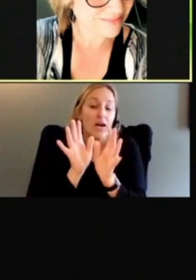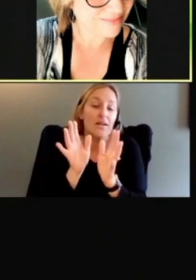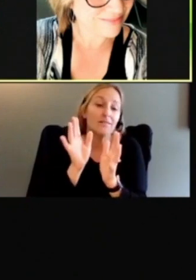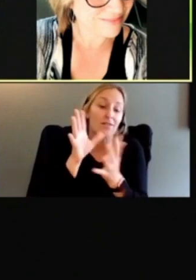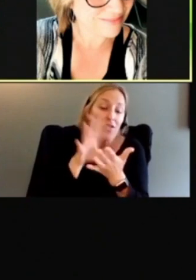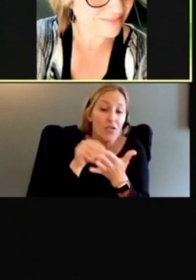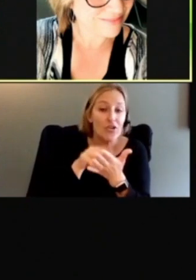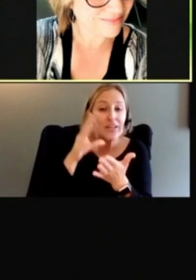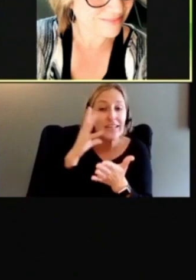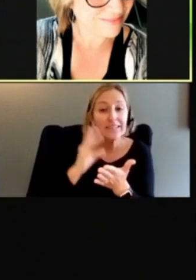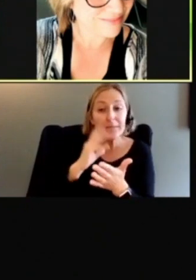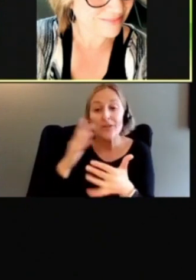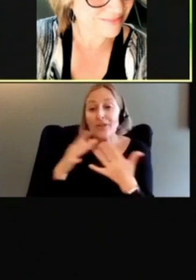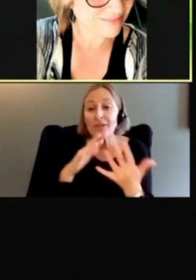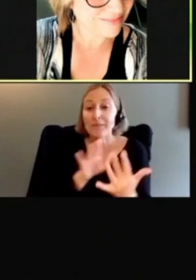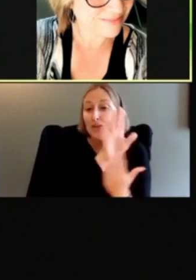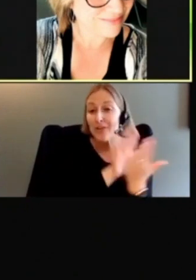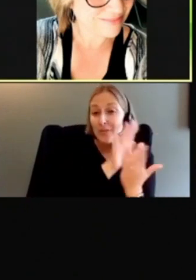online or in person.